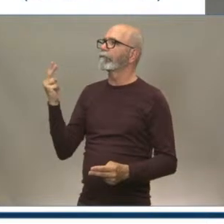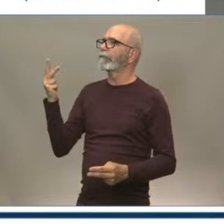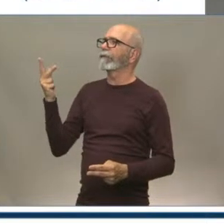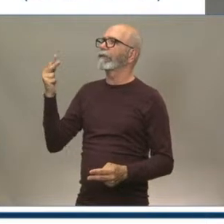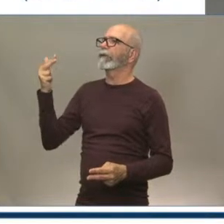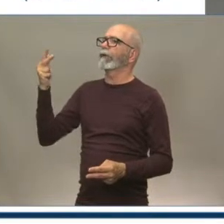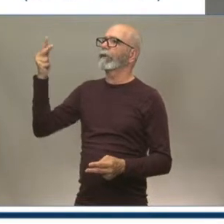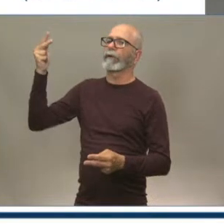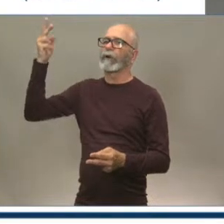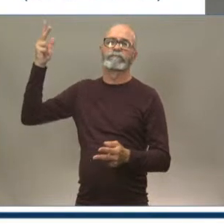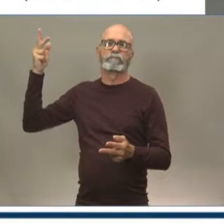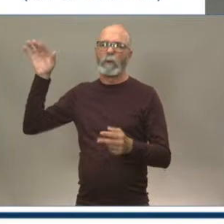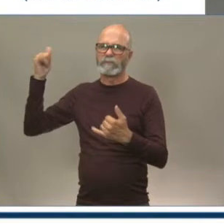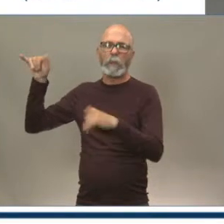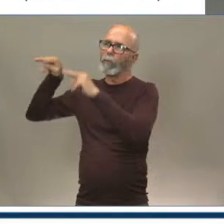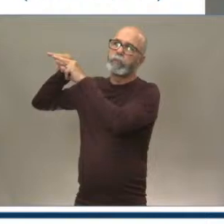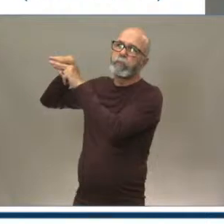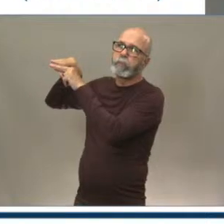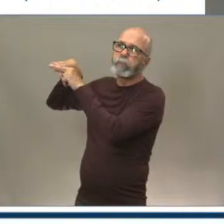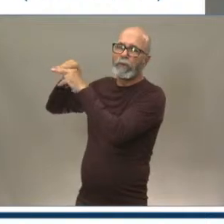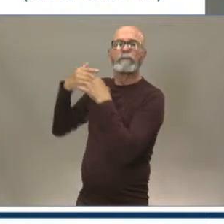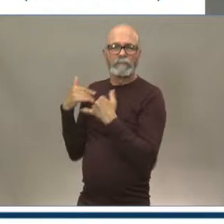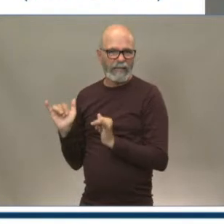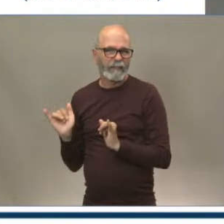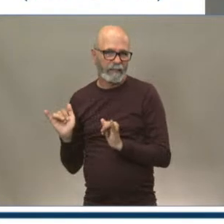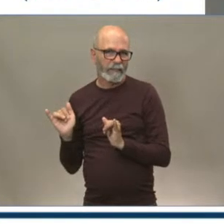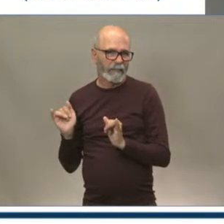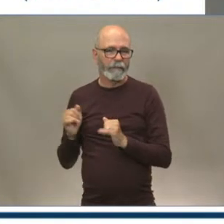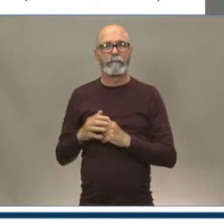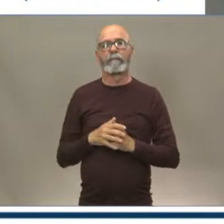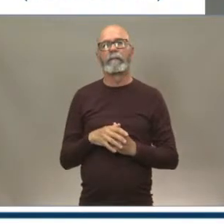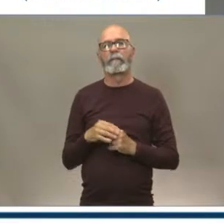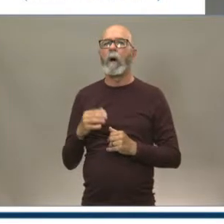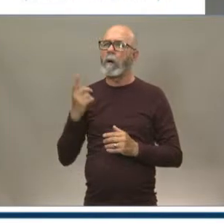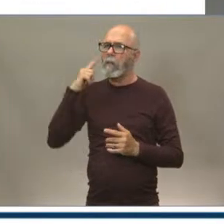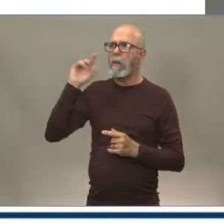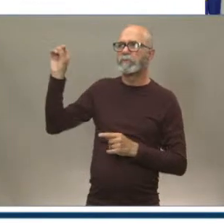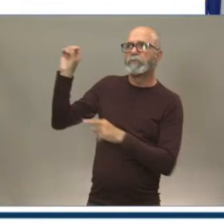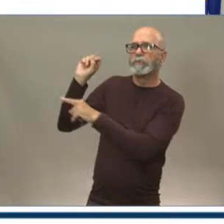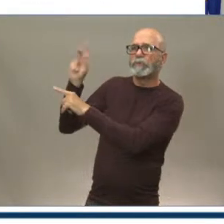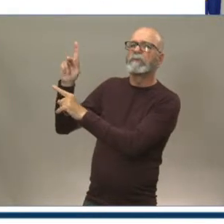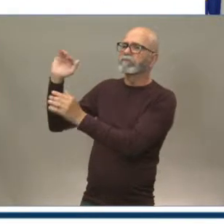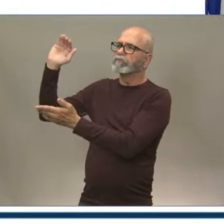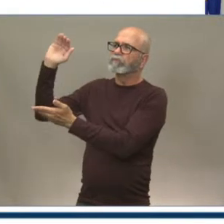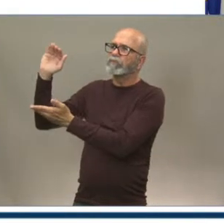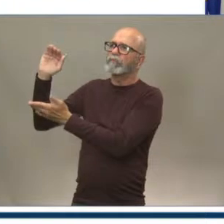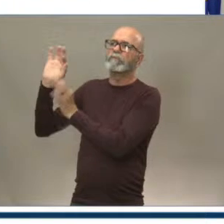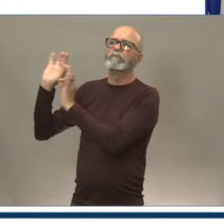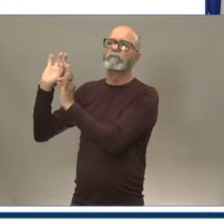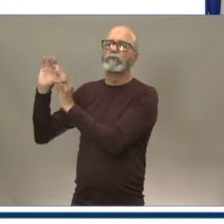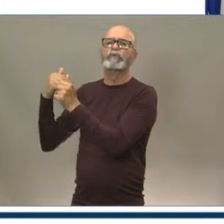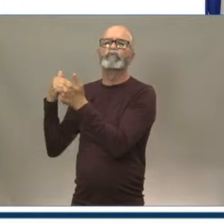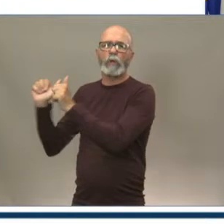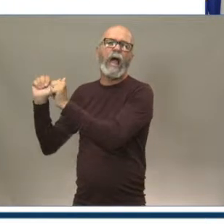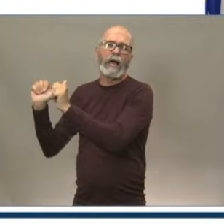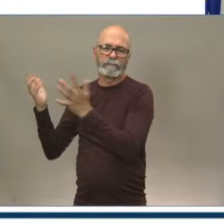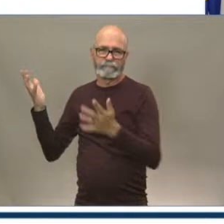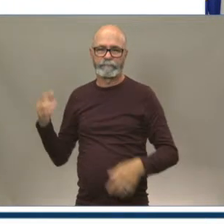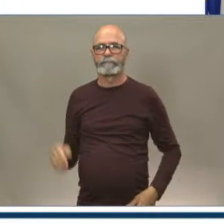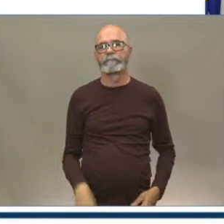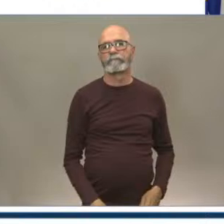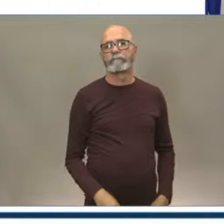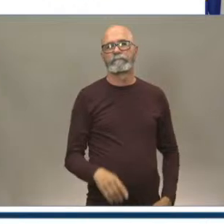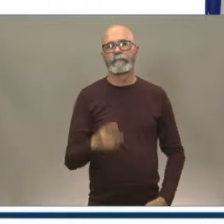watching it carefully, but everything is looking relatively positive and stable. Next question will go to Pat Healy with the Laker.